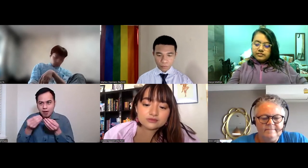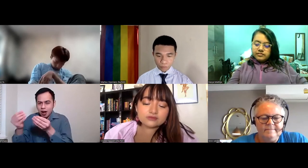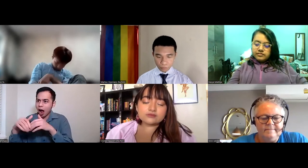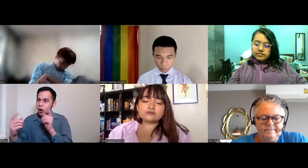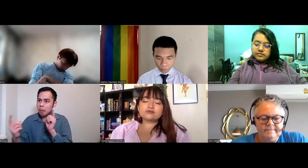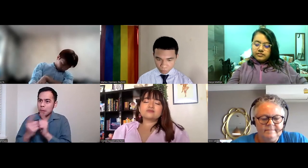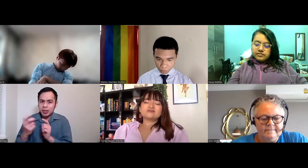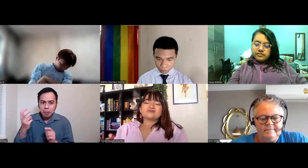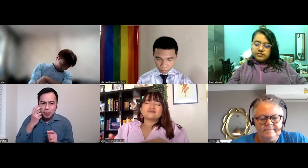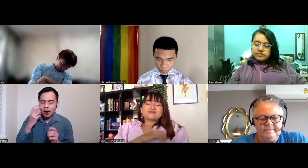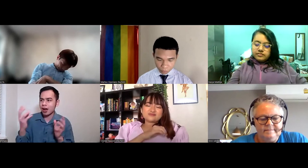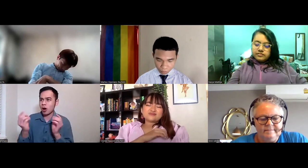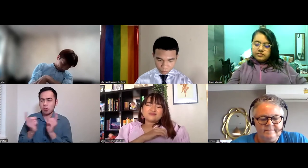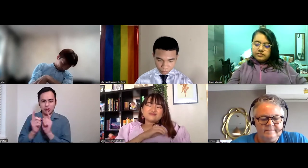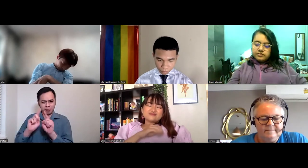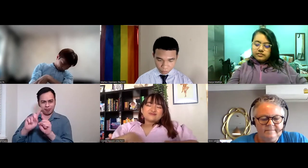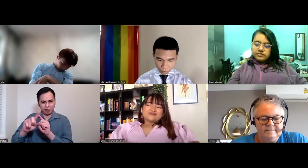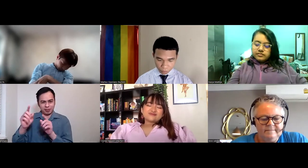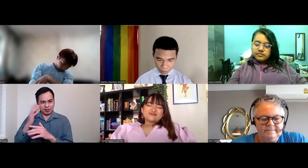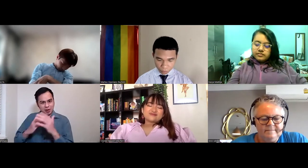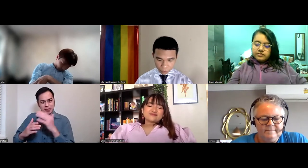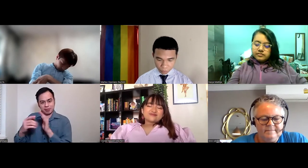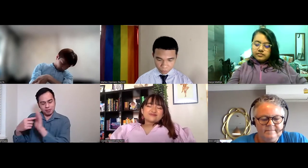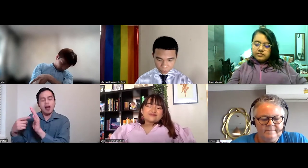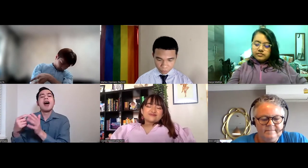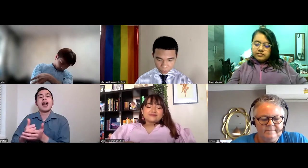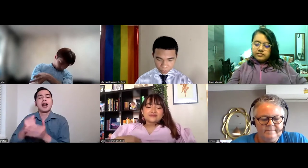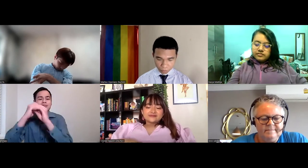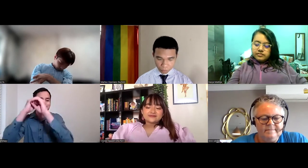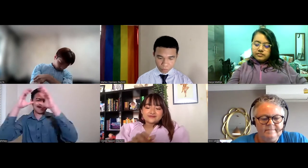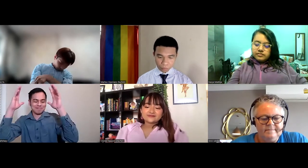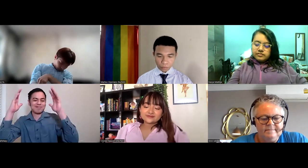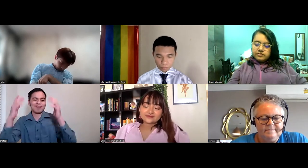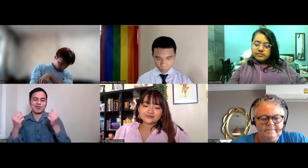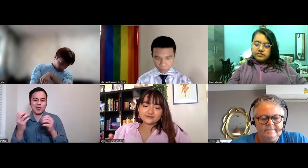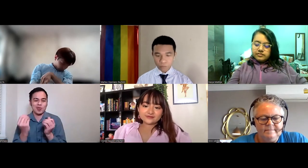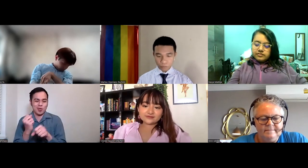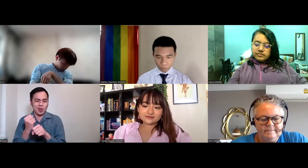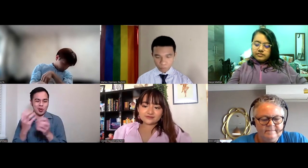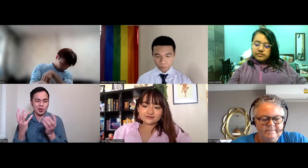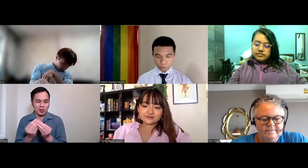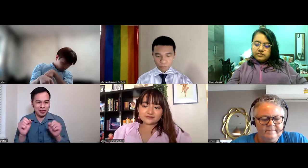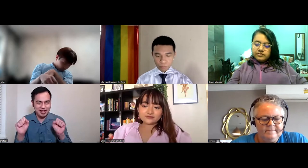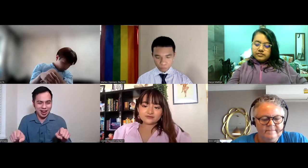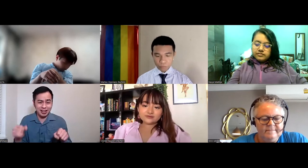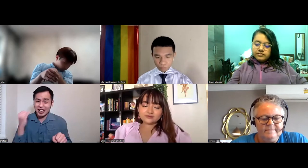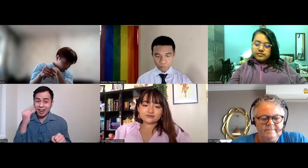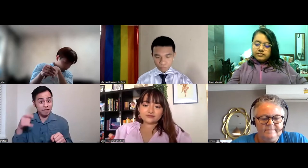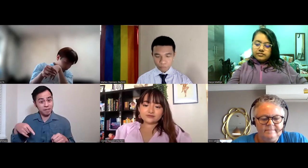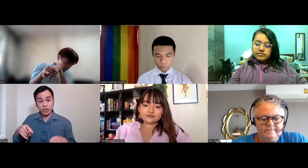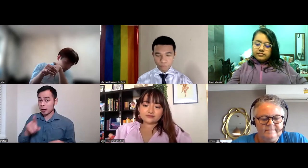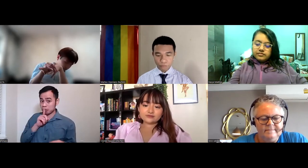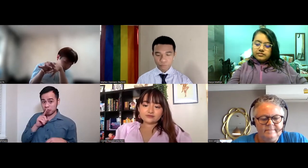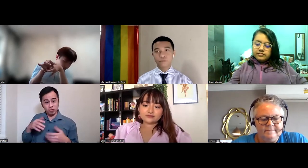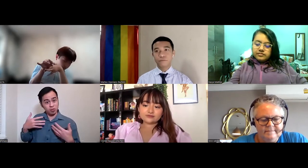of lives, having been able to meet them and talk to them, whether they are blind or different sectors or different parts of society, being able to use